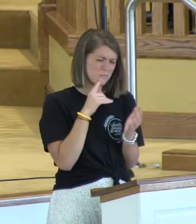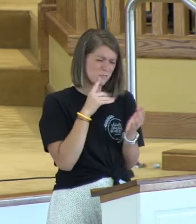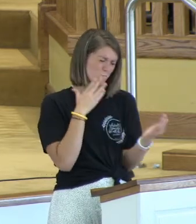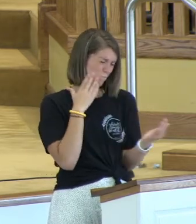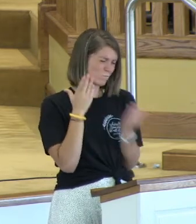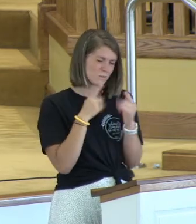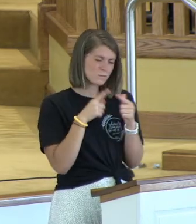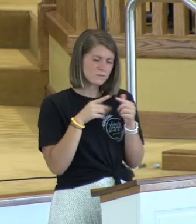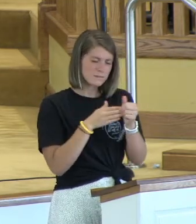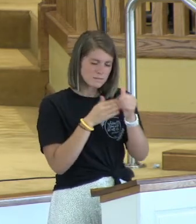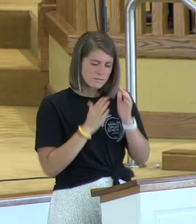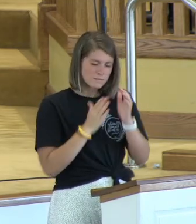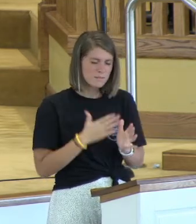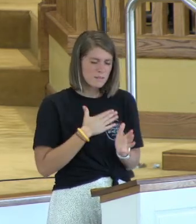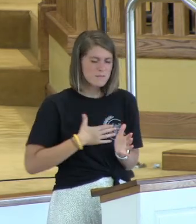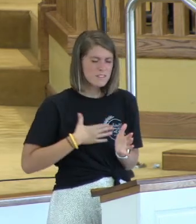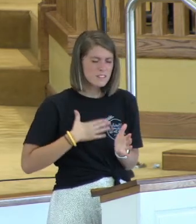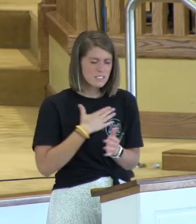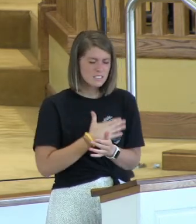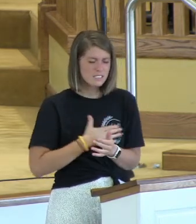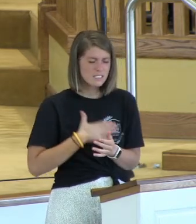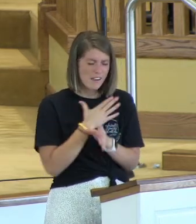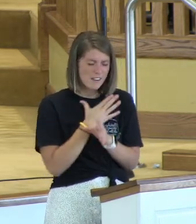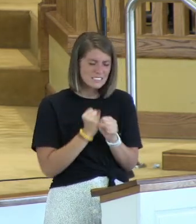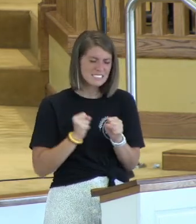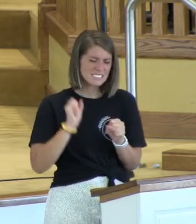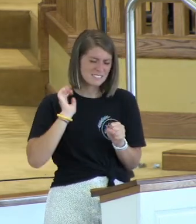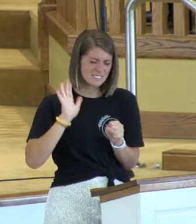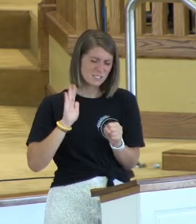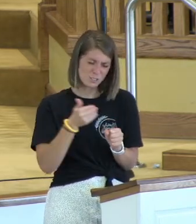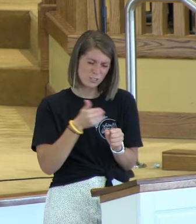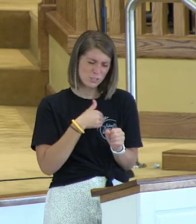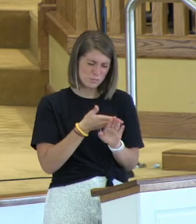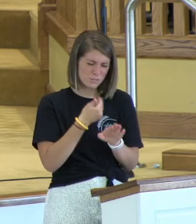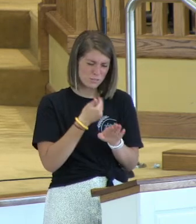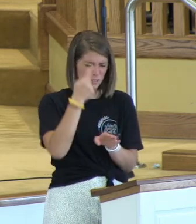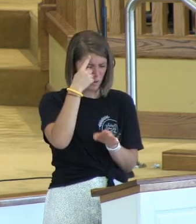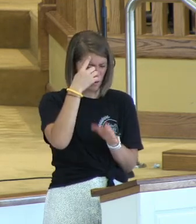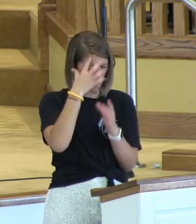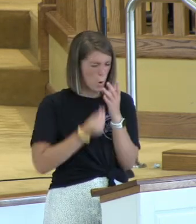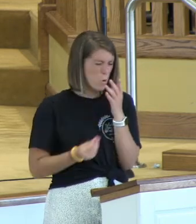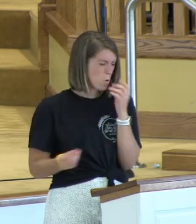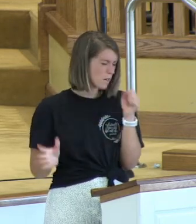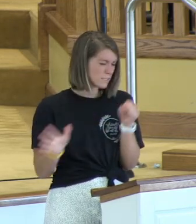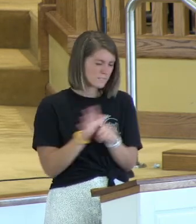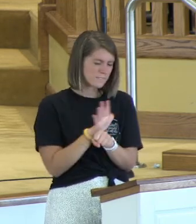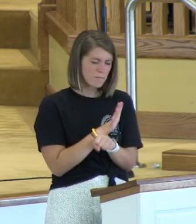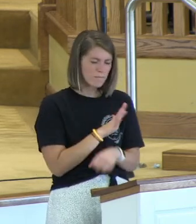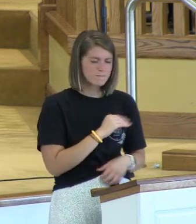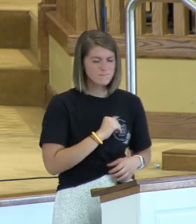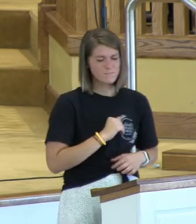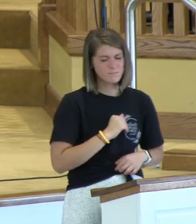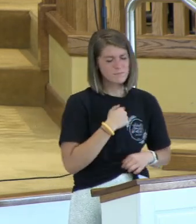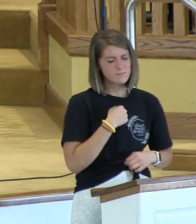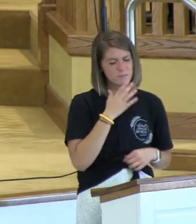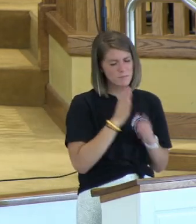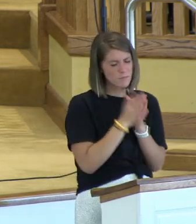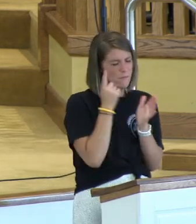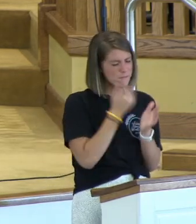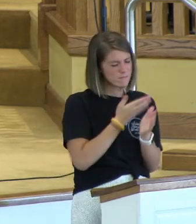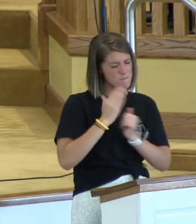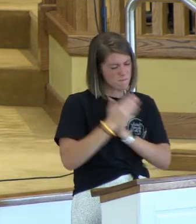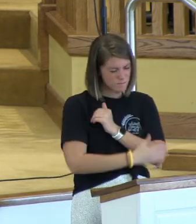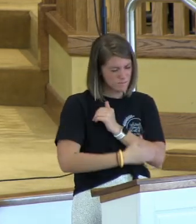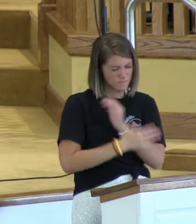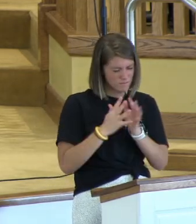leadership. Please save his soul before his mind is completely gone. And Lord, I just pray for our